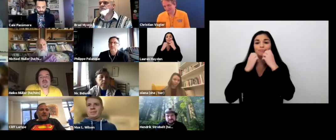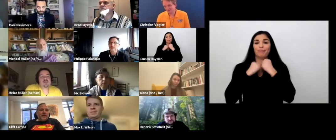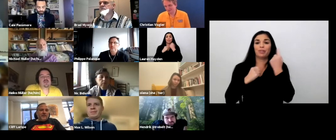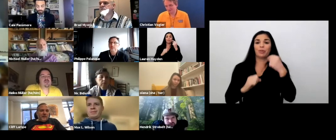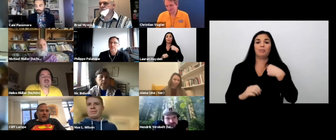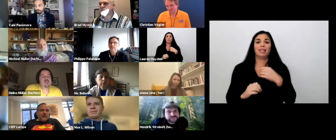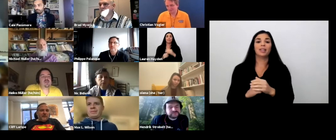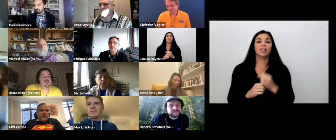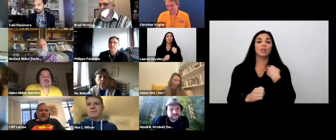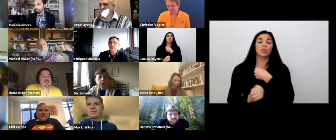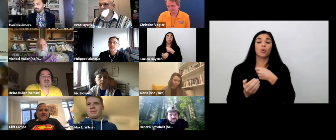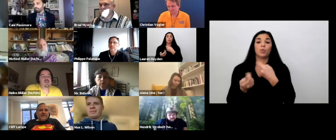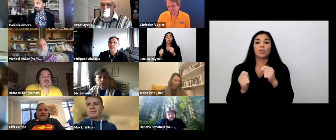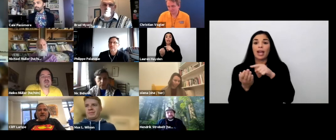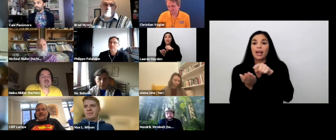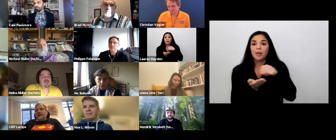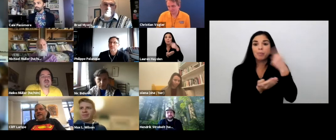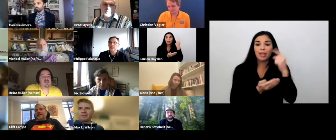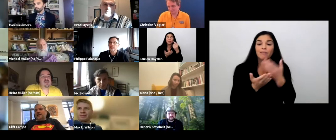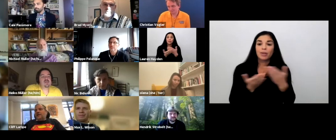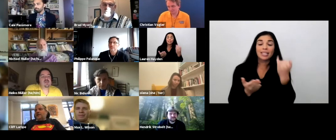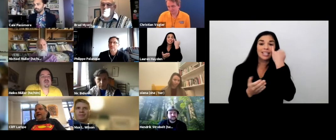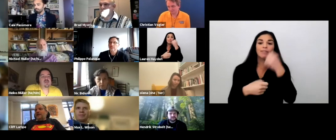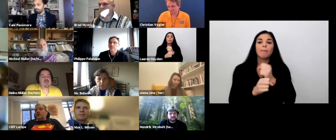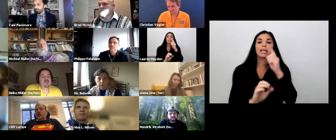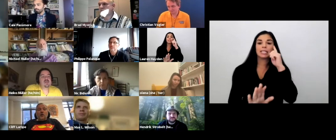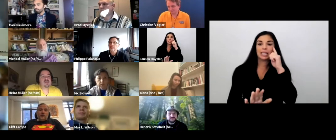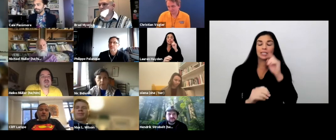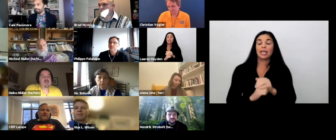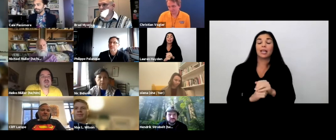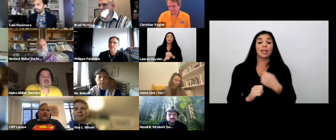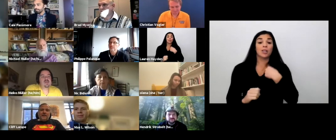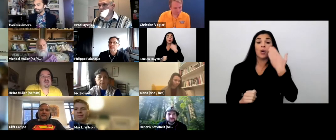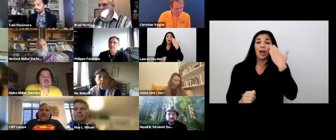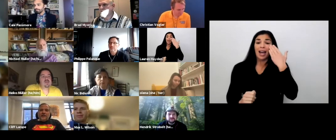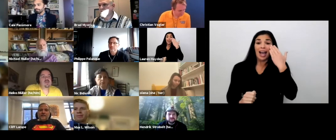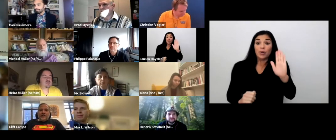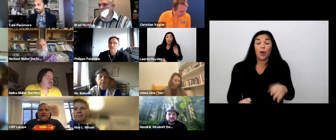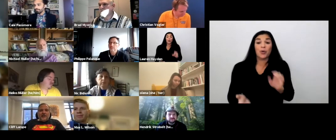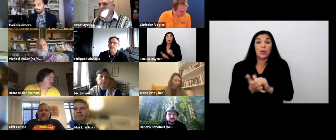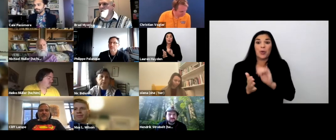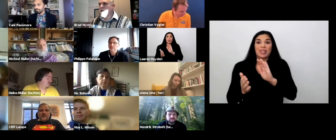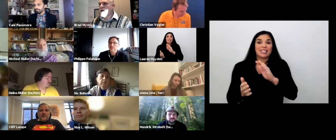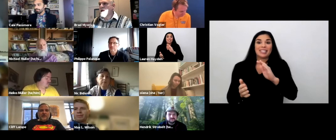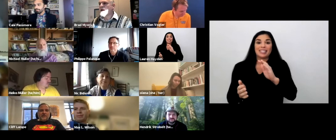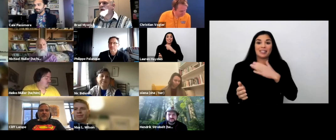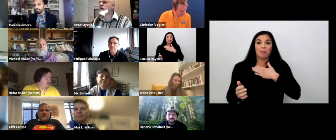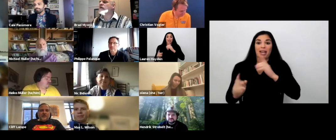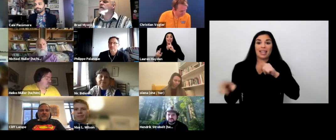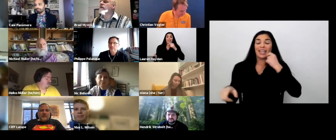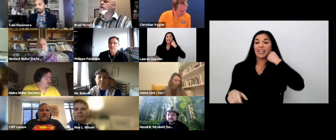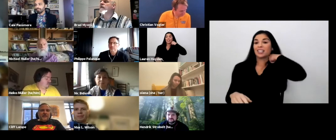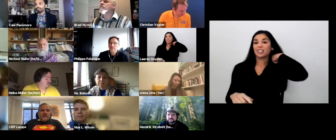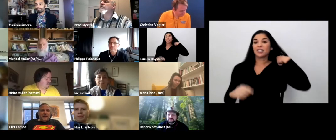pay for things where paying for things makes sense. So it's, you know, I don't know is my really dodgy answer to Hendrik's